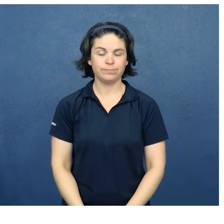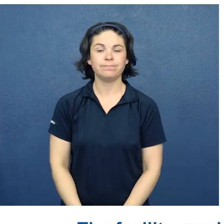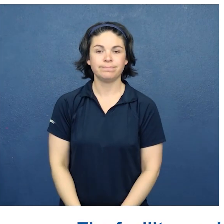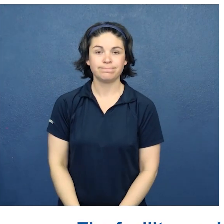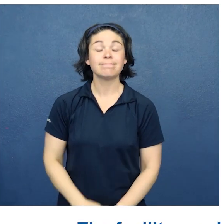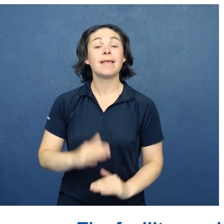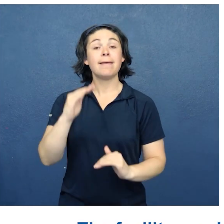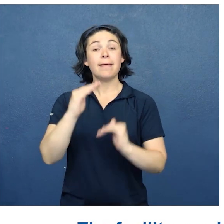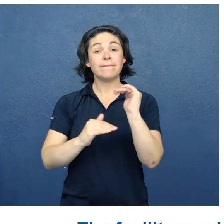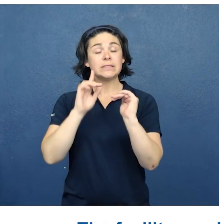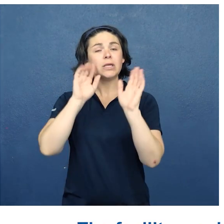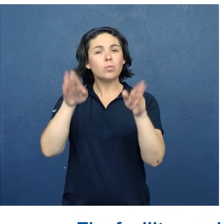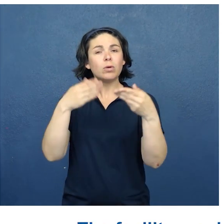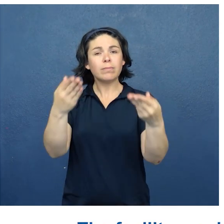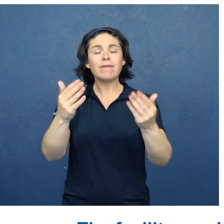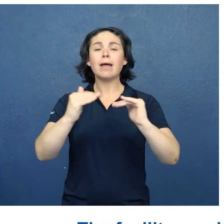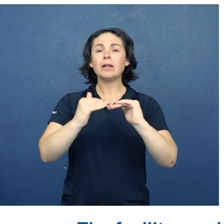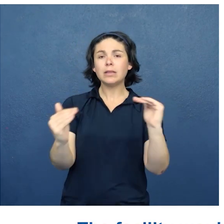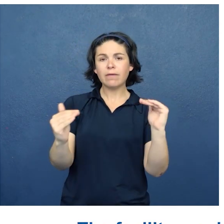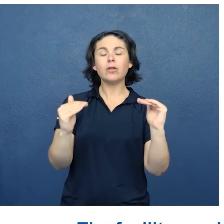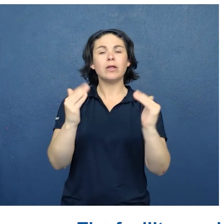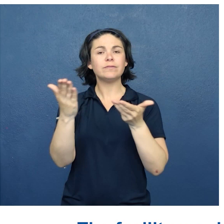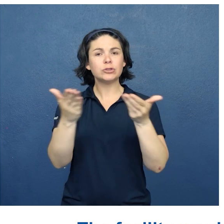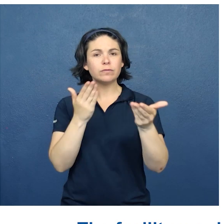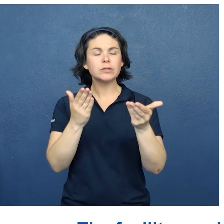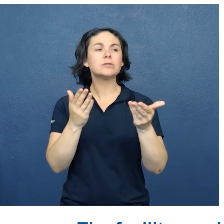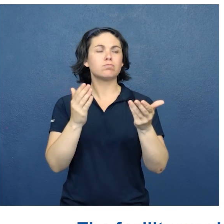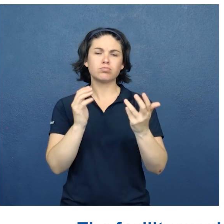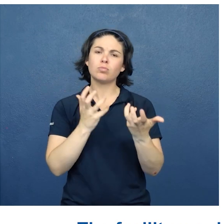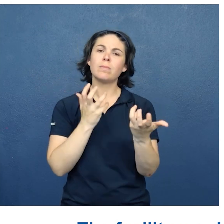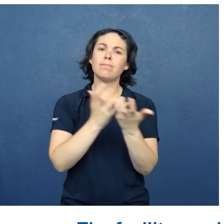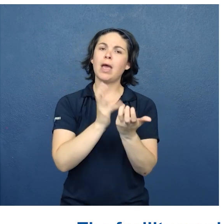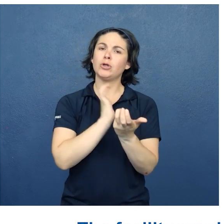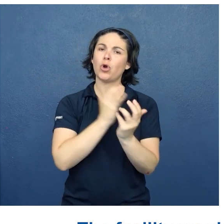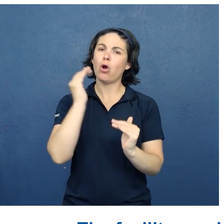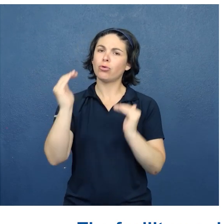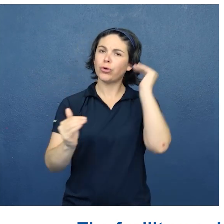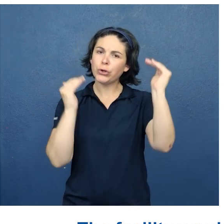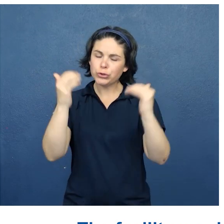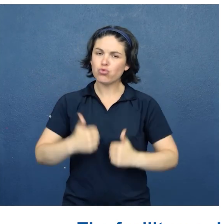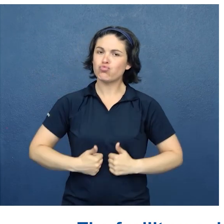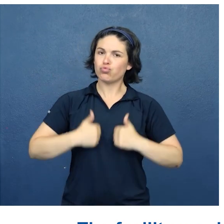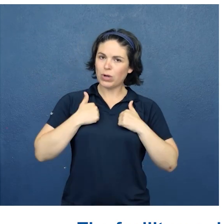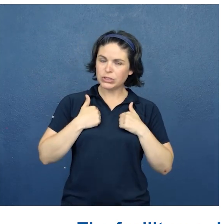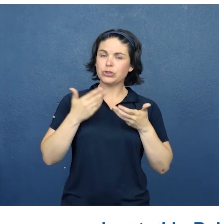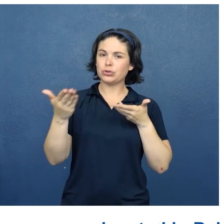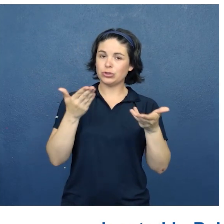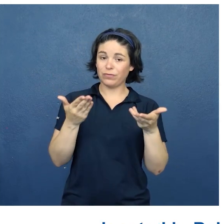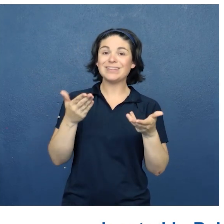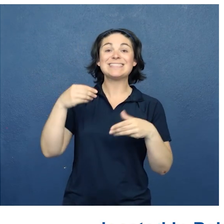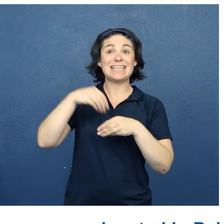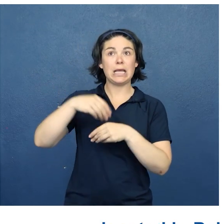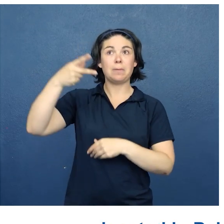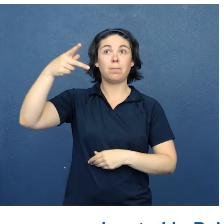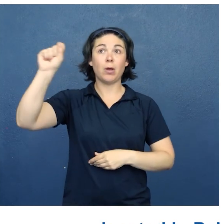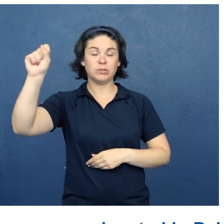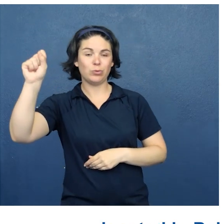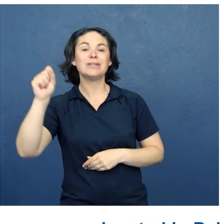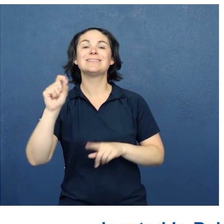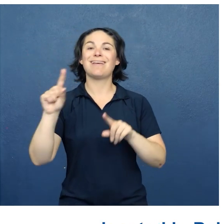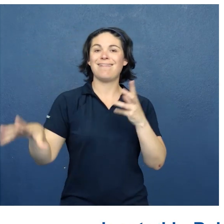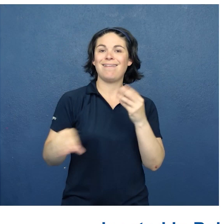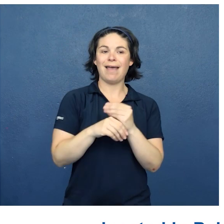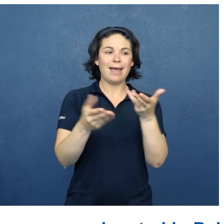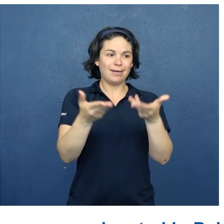This facility would provide a level of service comparable to the department's existing adult residential care facility located in Palm Springs